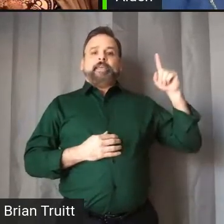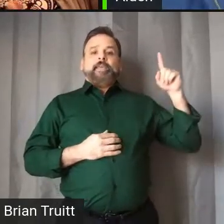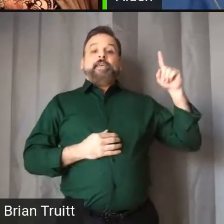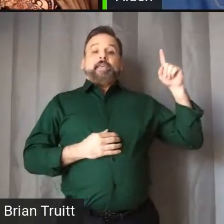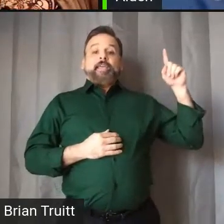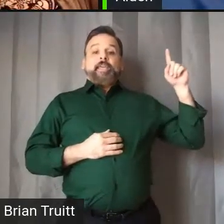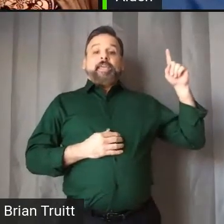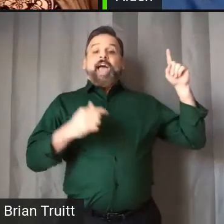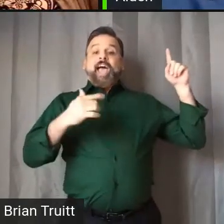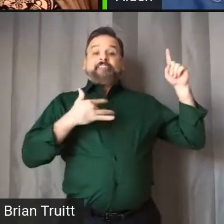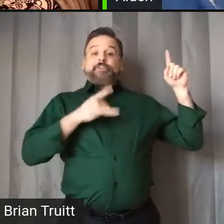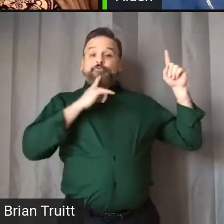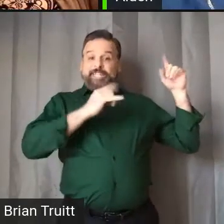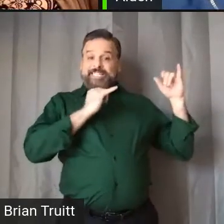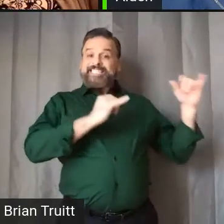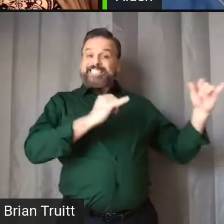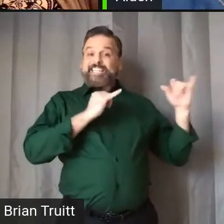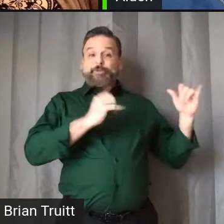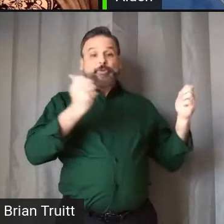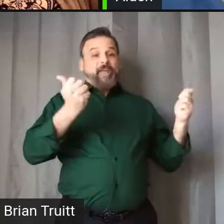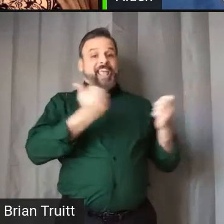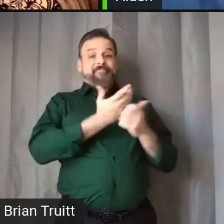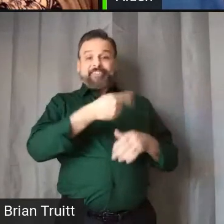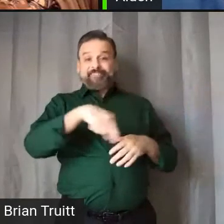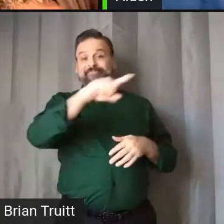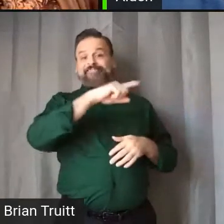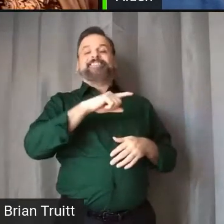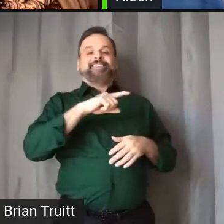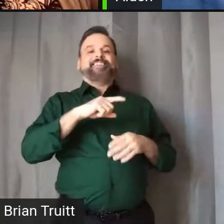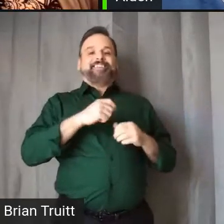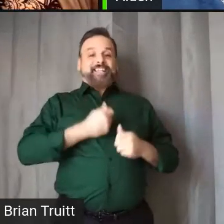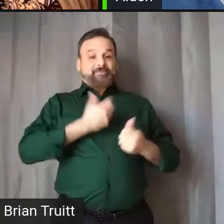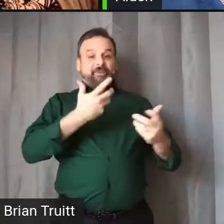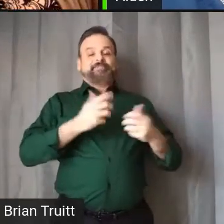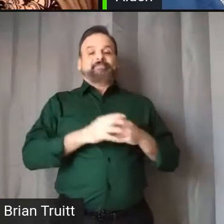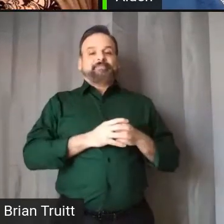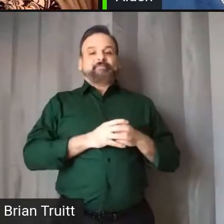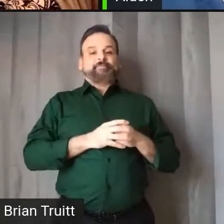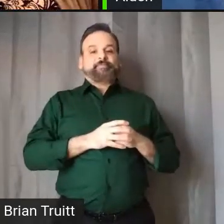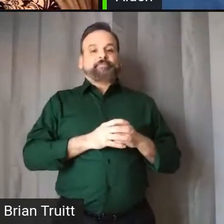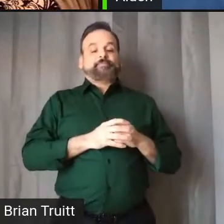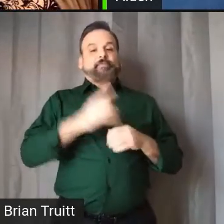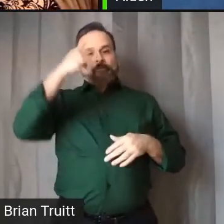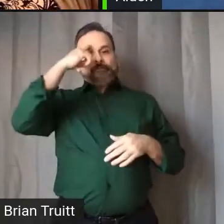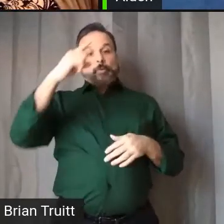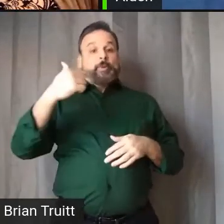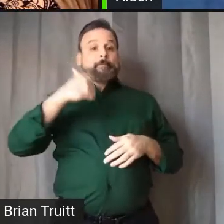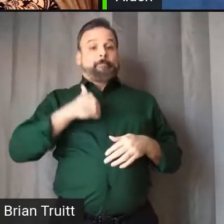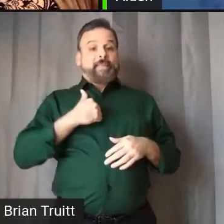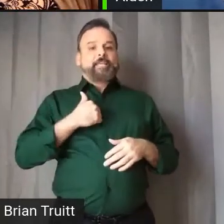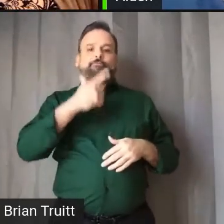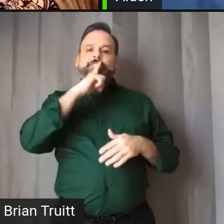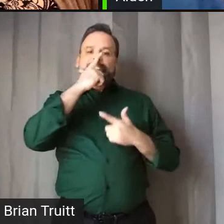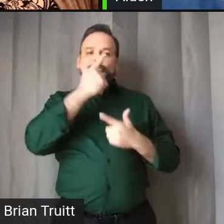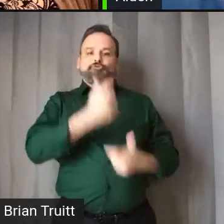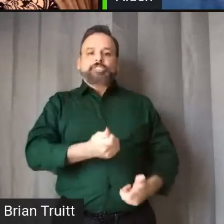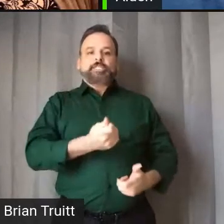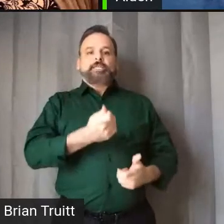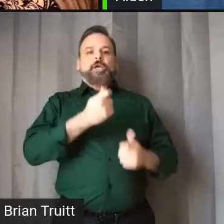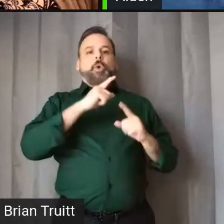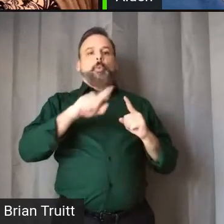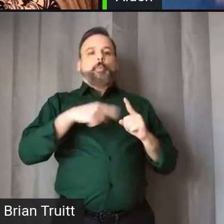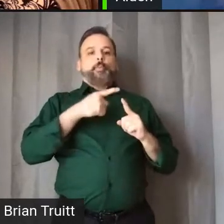I feel very similarly to everything that's already been expressed. And for me, it was interesting